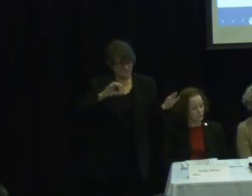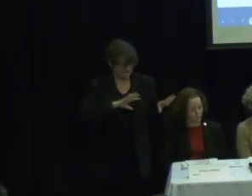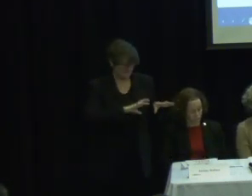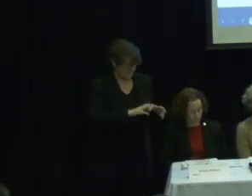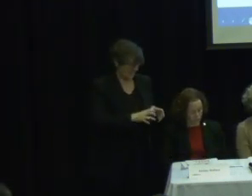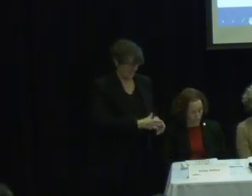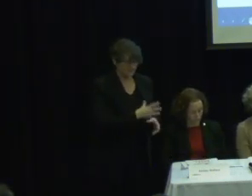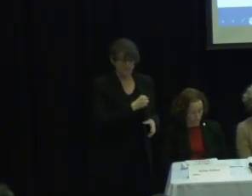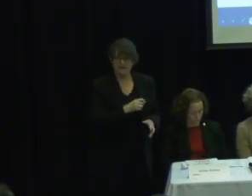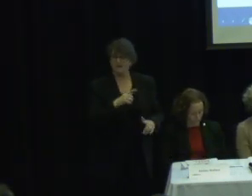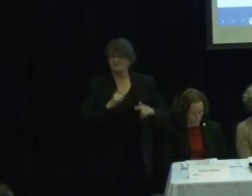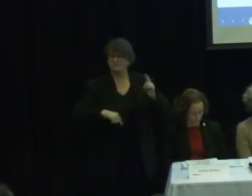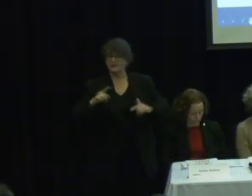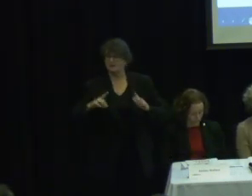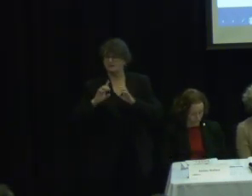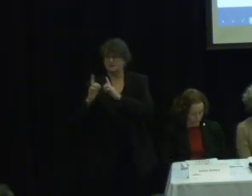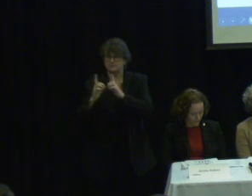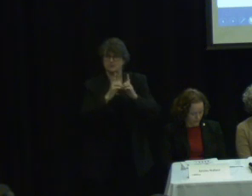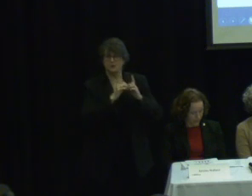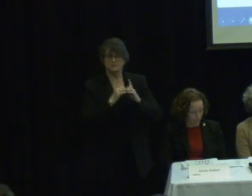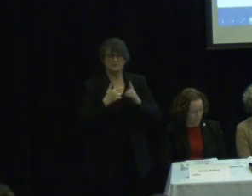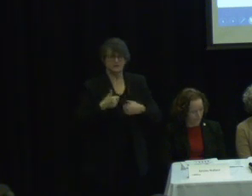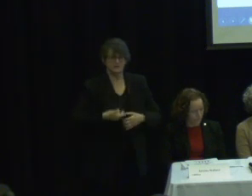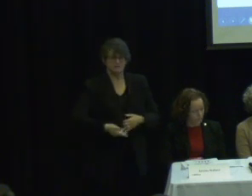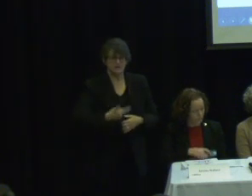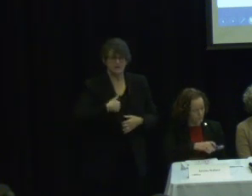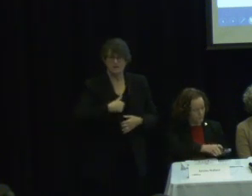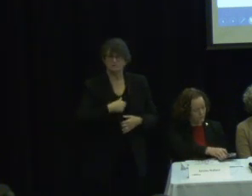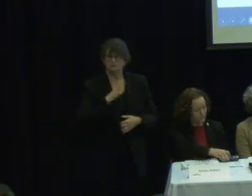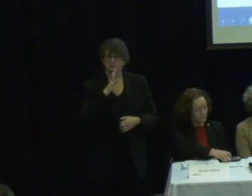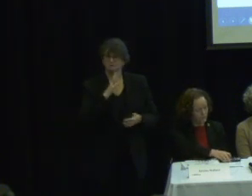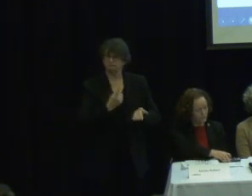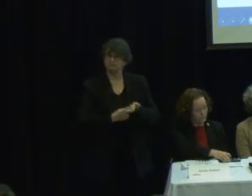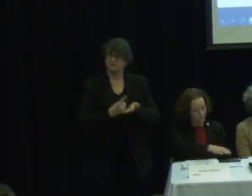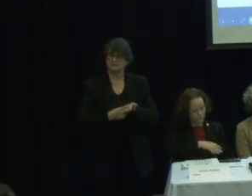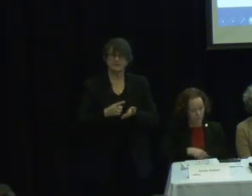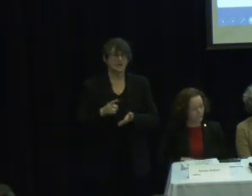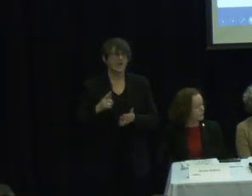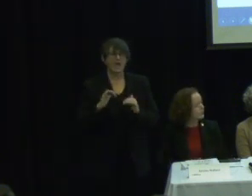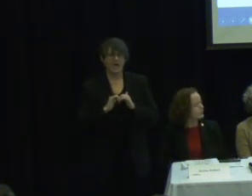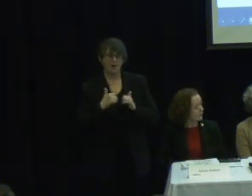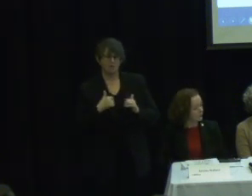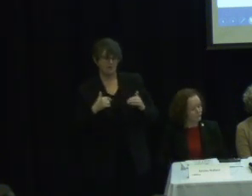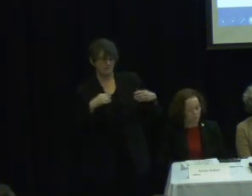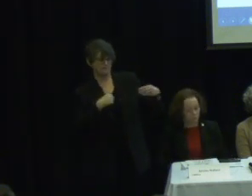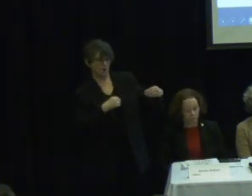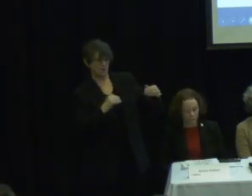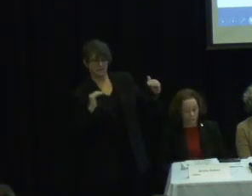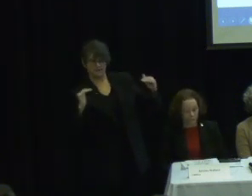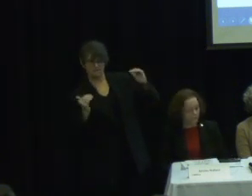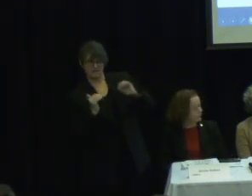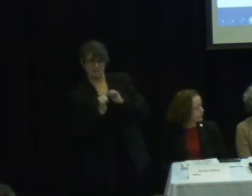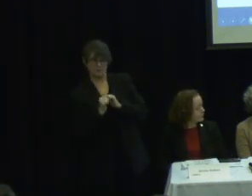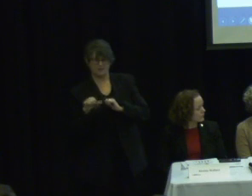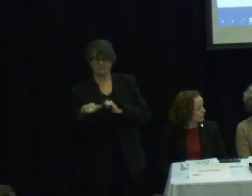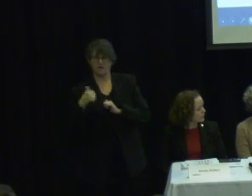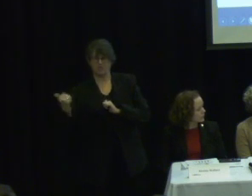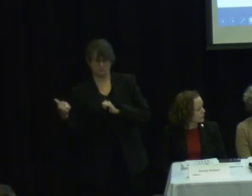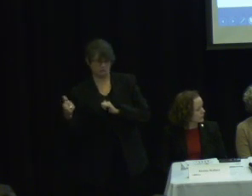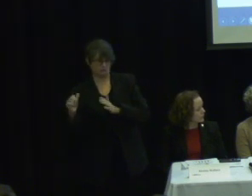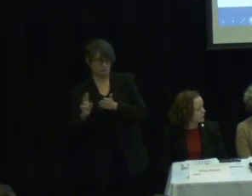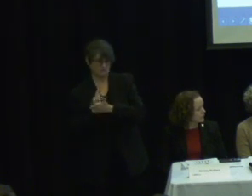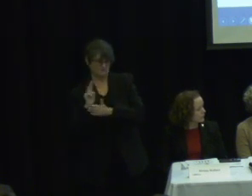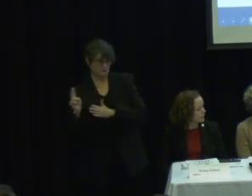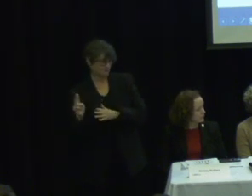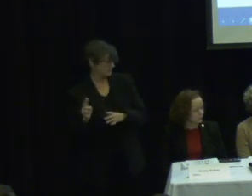different departments who have invited me around to talk about benchmarking ourselves against the market competition. We've actually, thanks to Nancy and